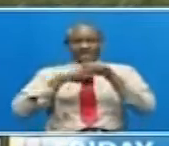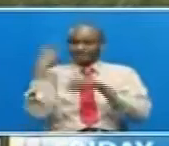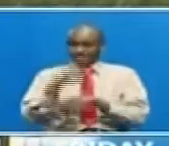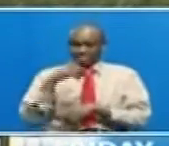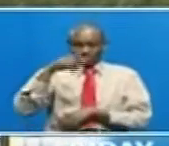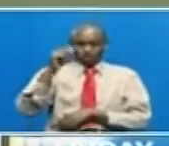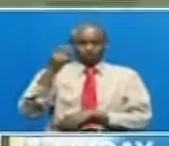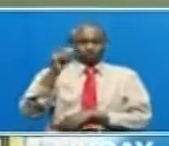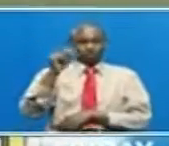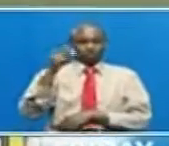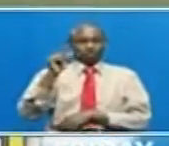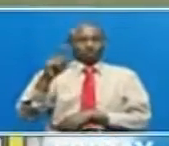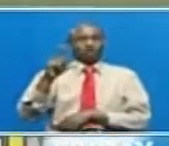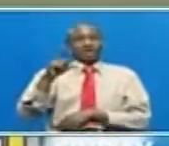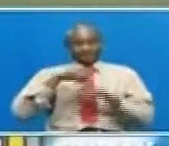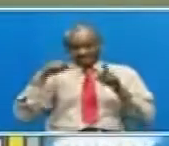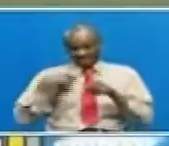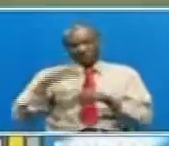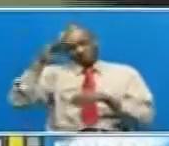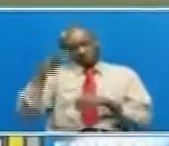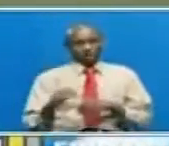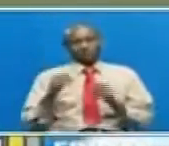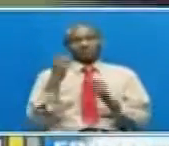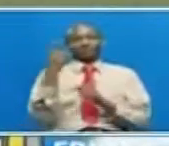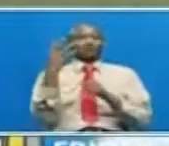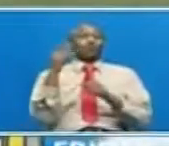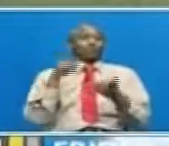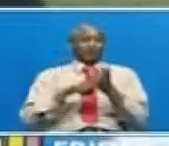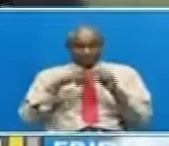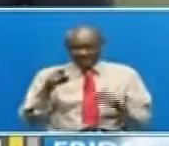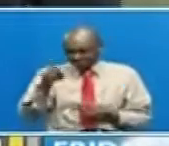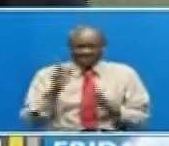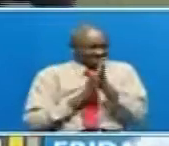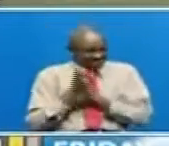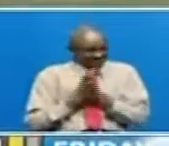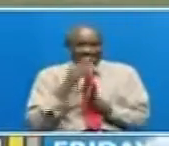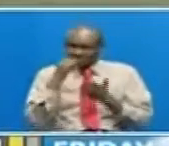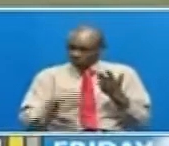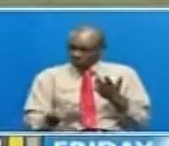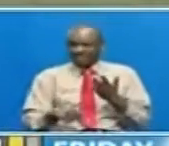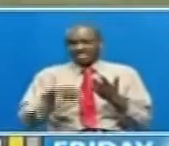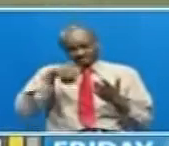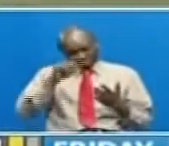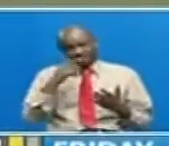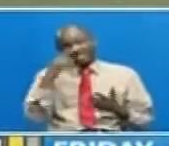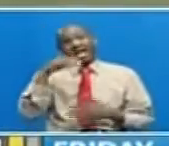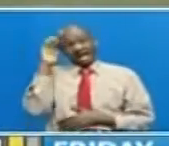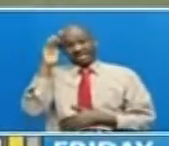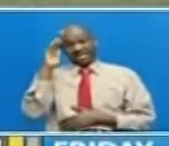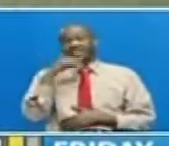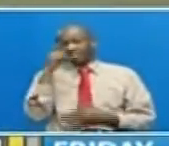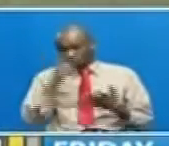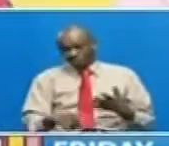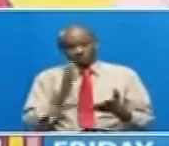friendly, but dropped to position 30 with 54 points. But the determination of the Tusker-sponsored Simba is at an all-time high, despite the